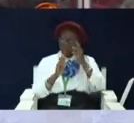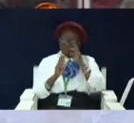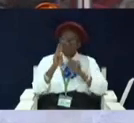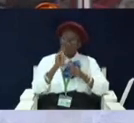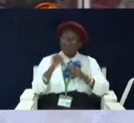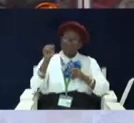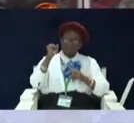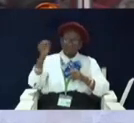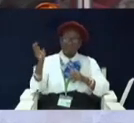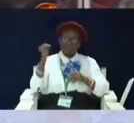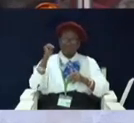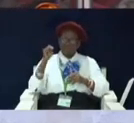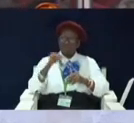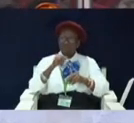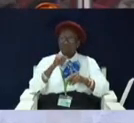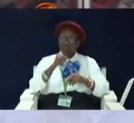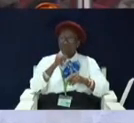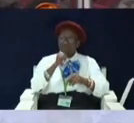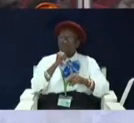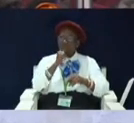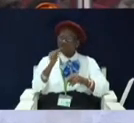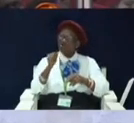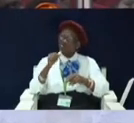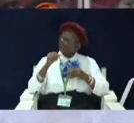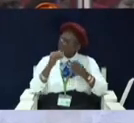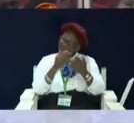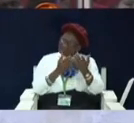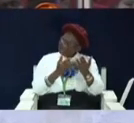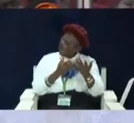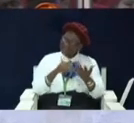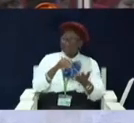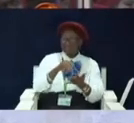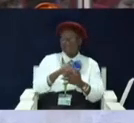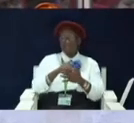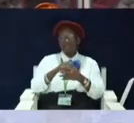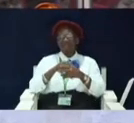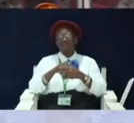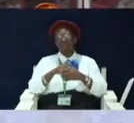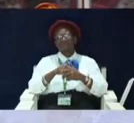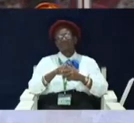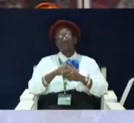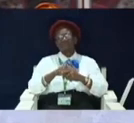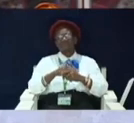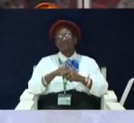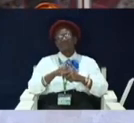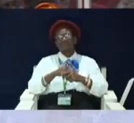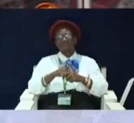poro yen inu re dun ko banuje mo o si pada lo le re.